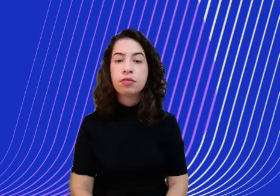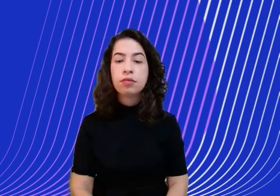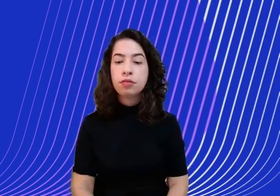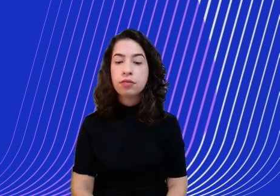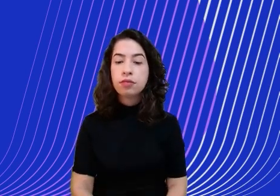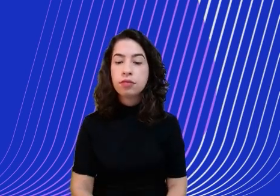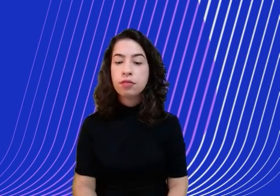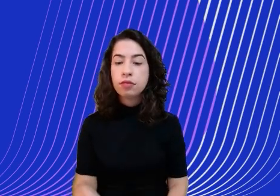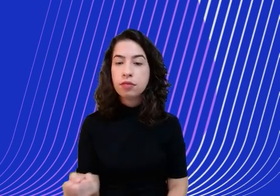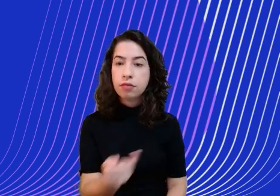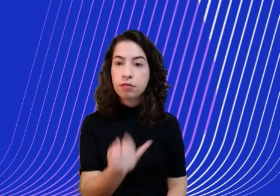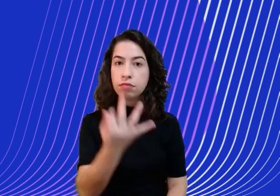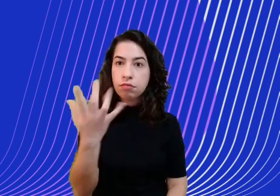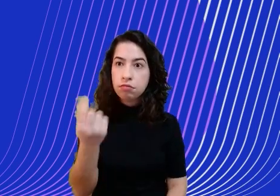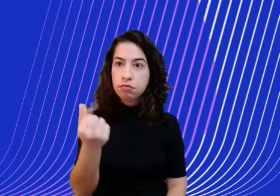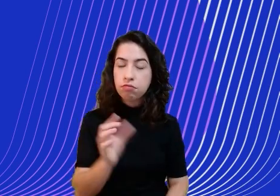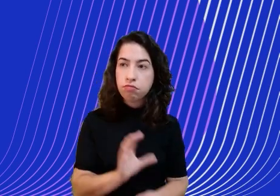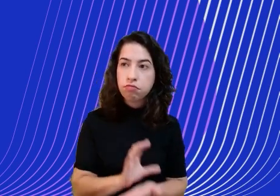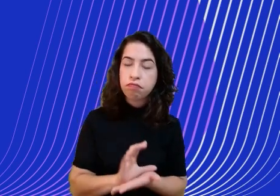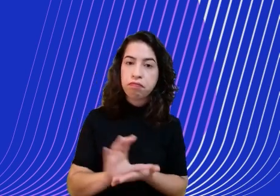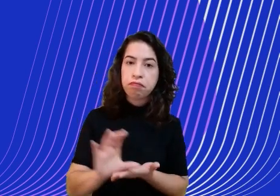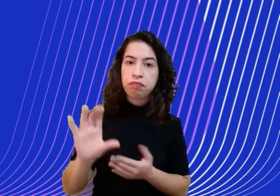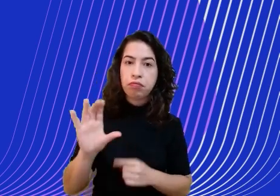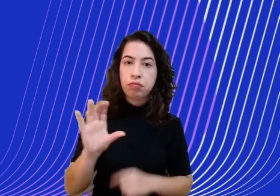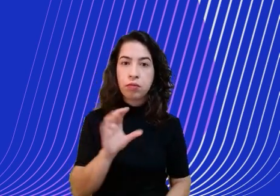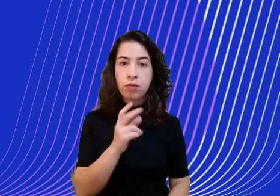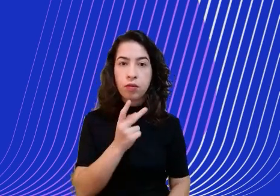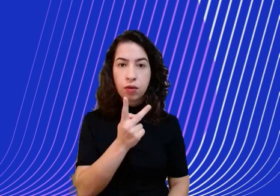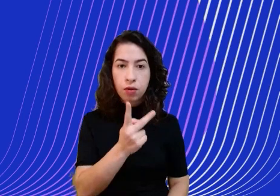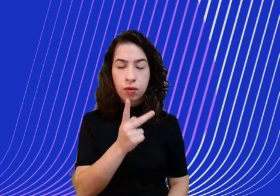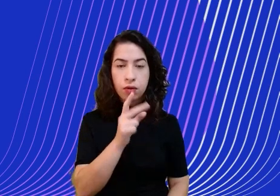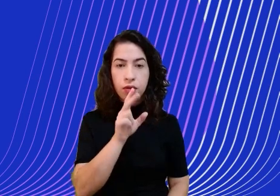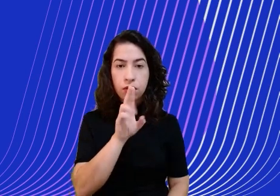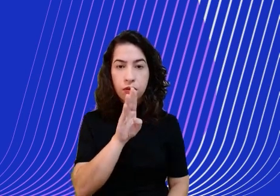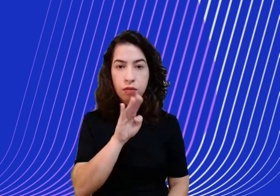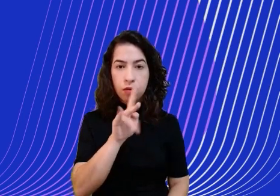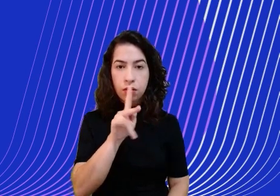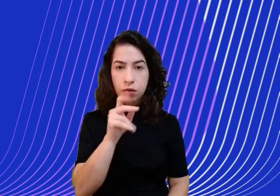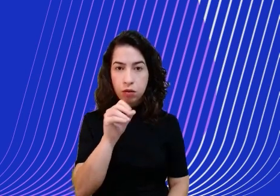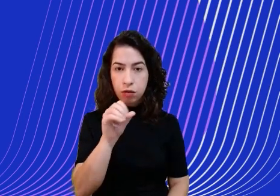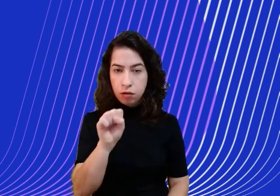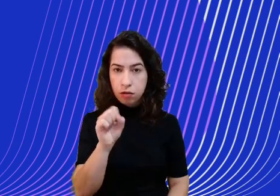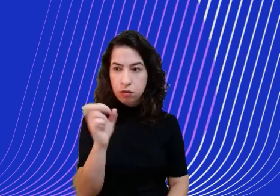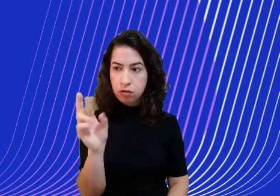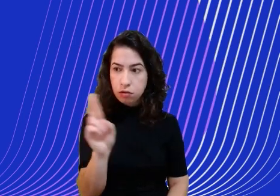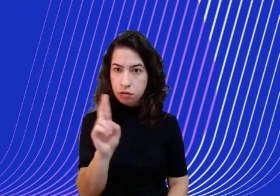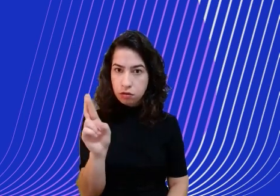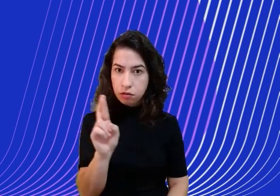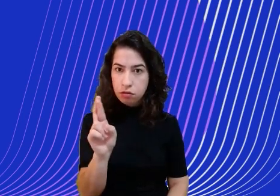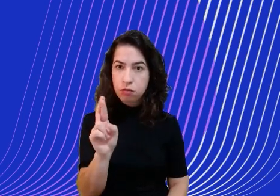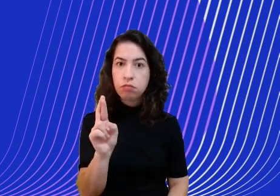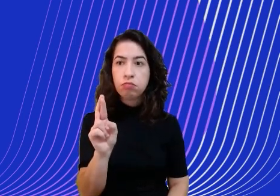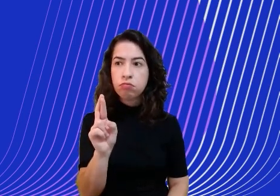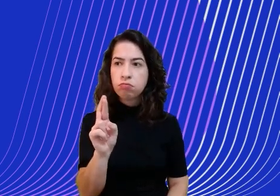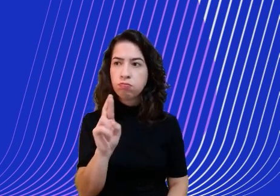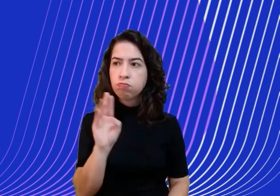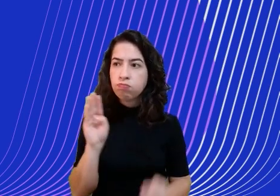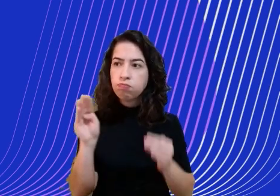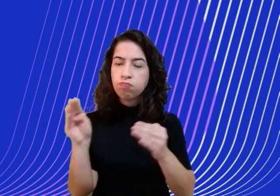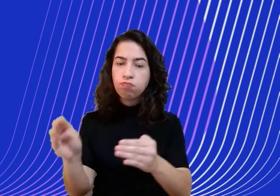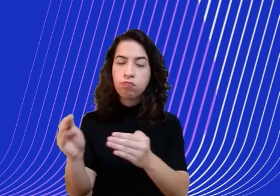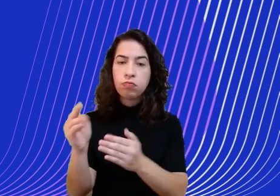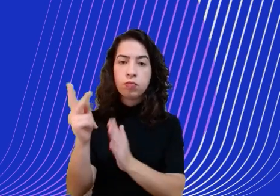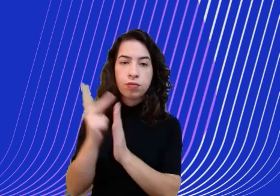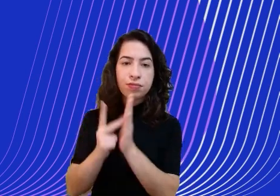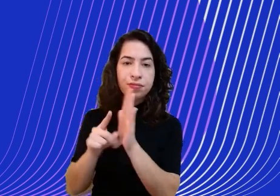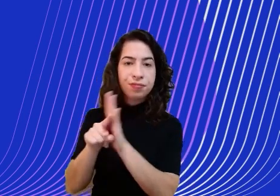the volume of capital that was raised, 2 billion reais in research projects.